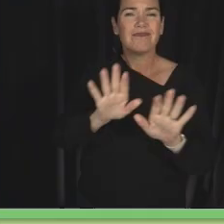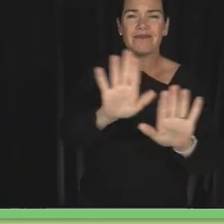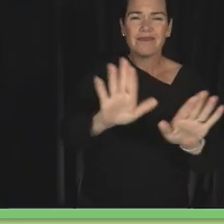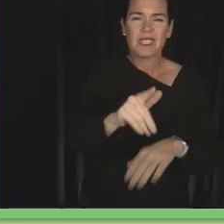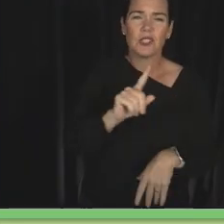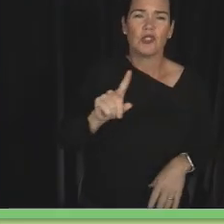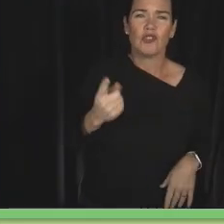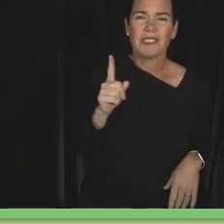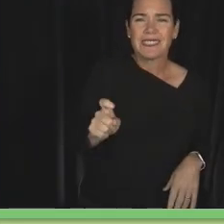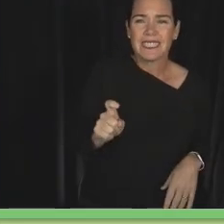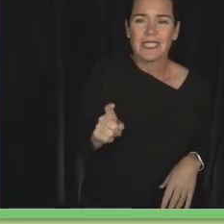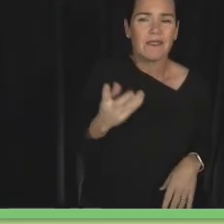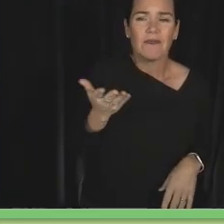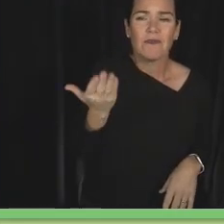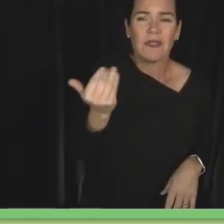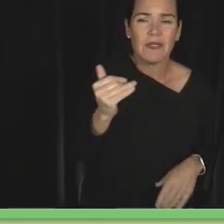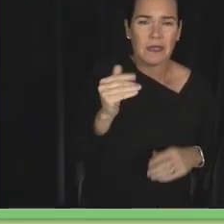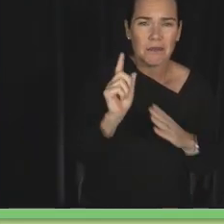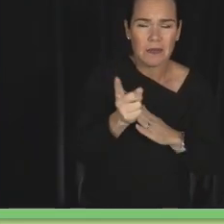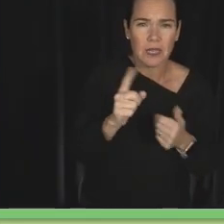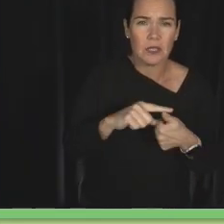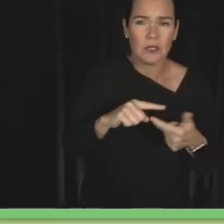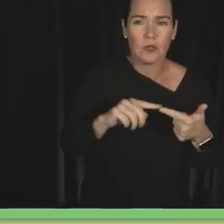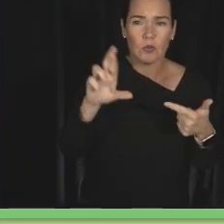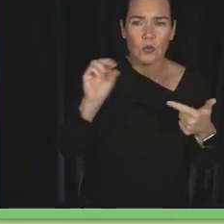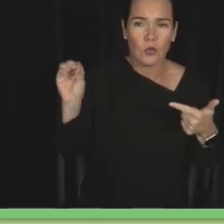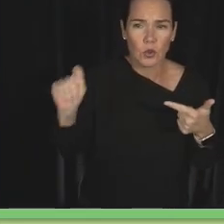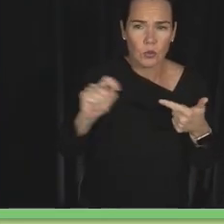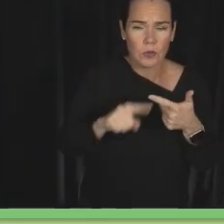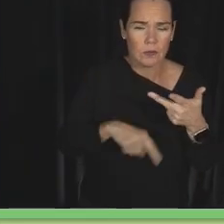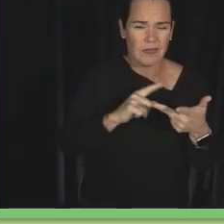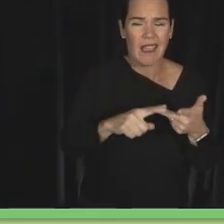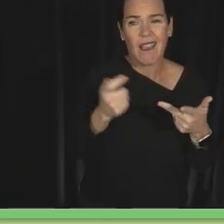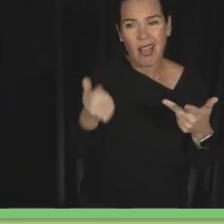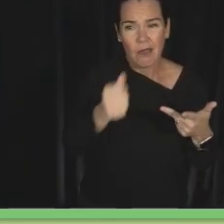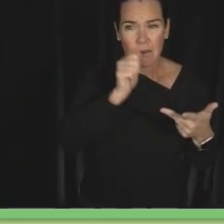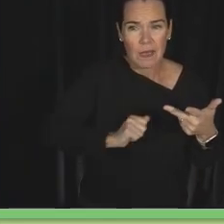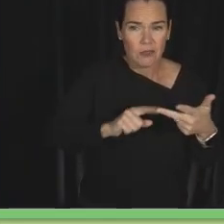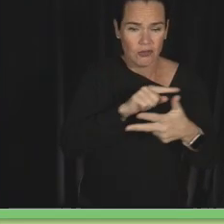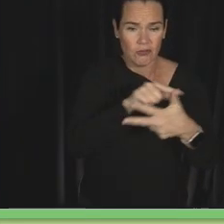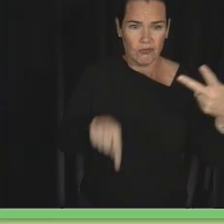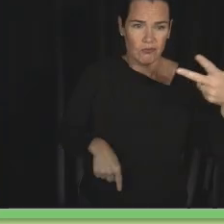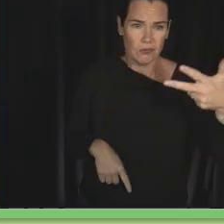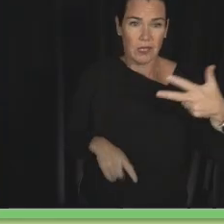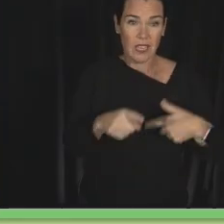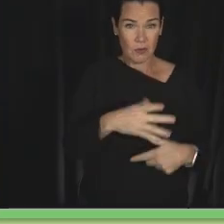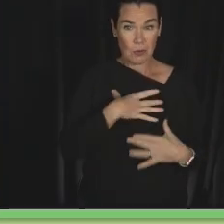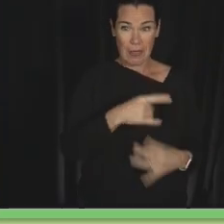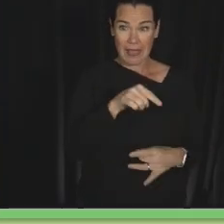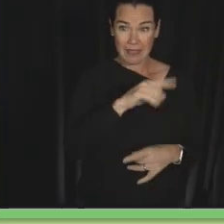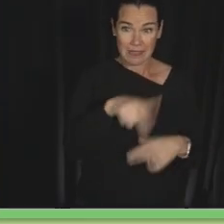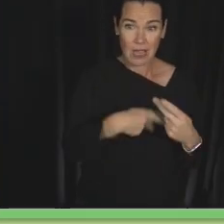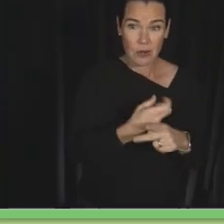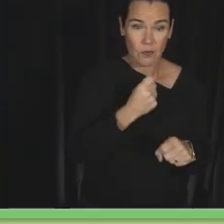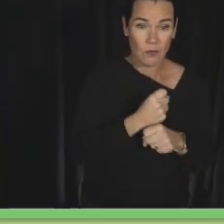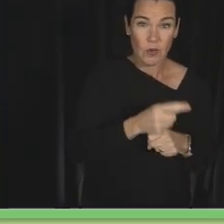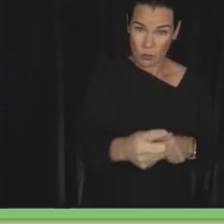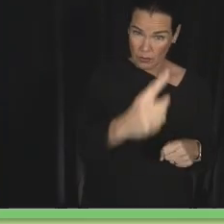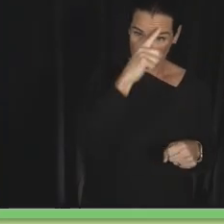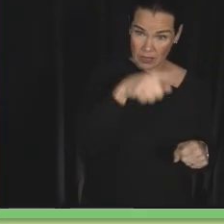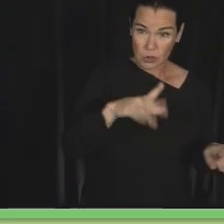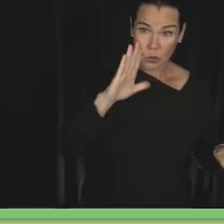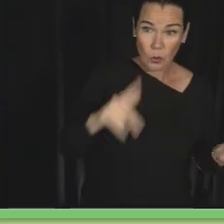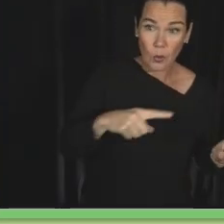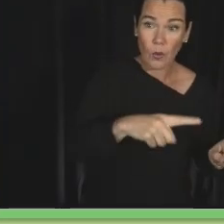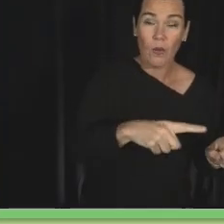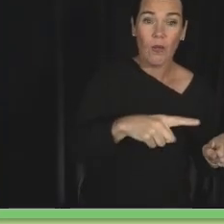minutes, root, and a little bit of patience. So my closing message is this. If you're into this kind of thing, if you think this is cool, take a few